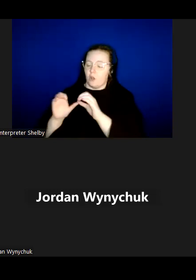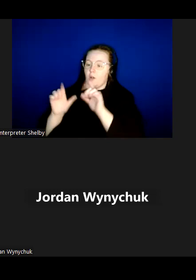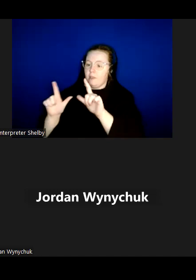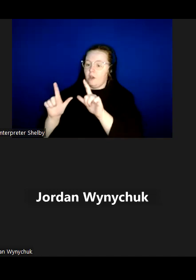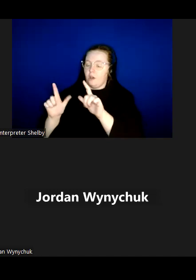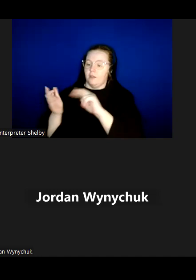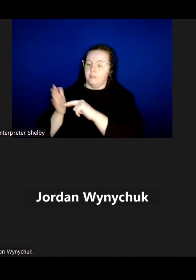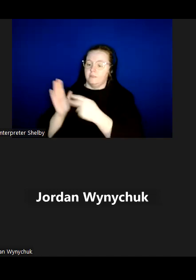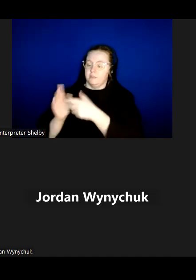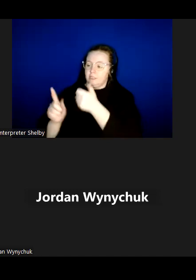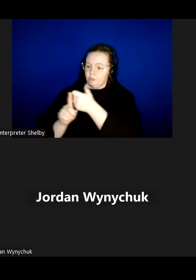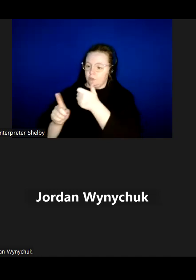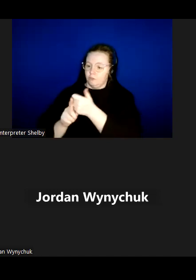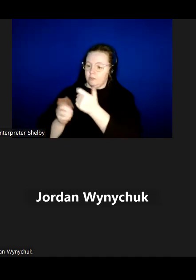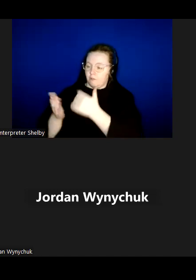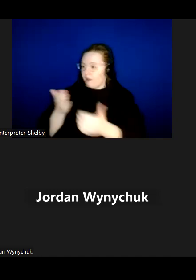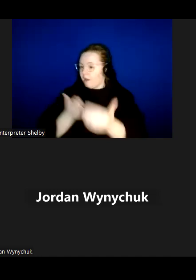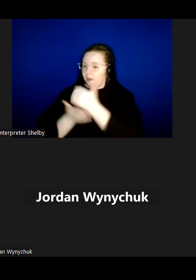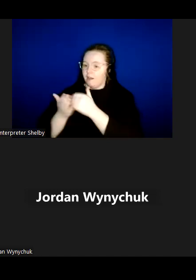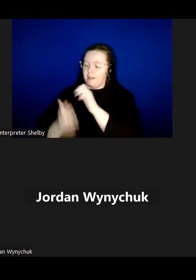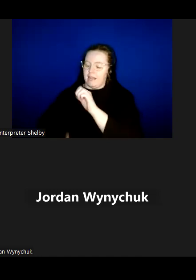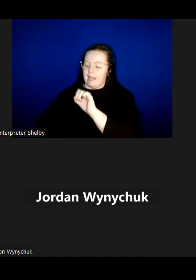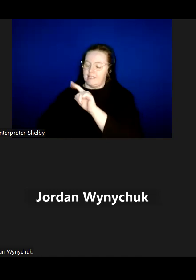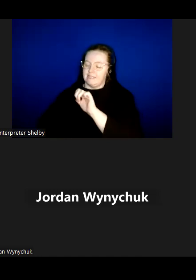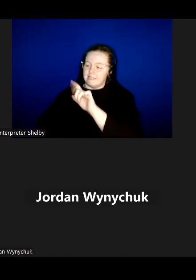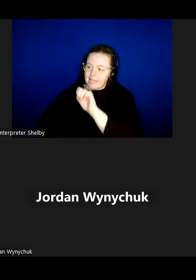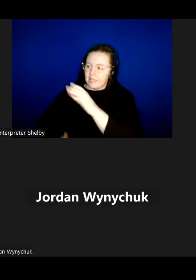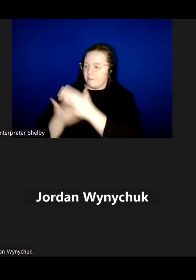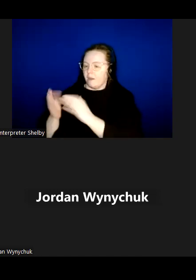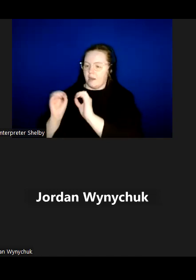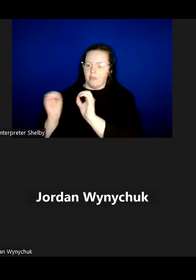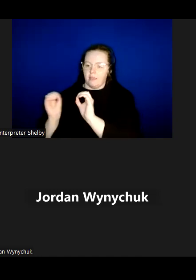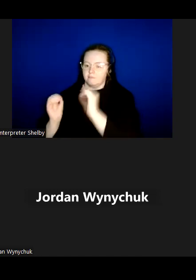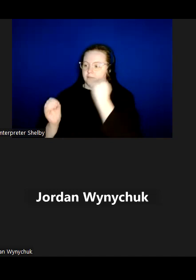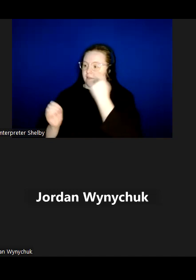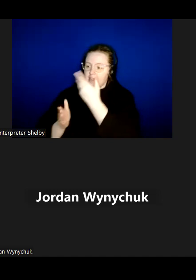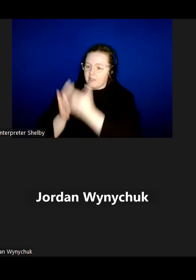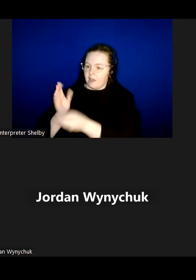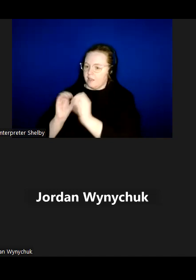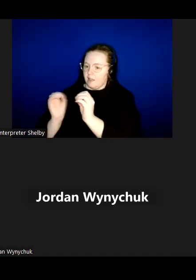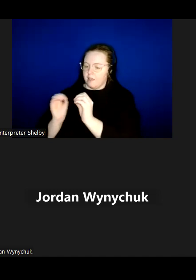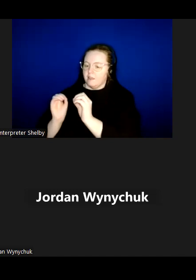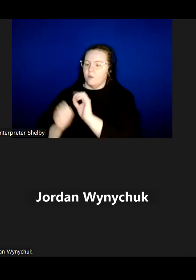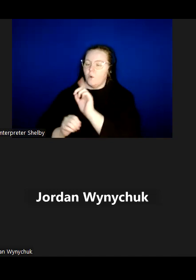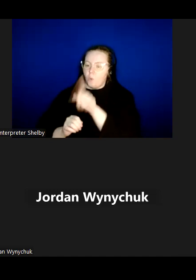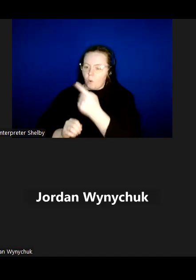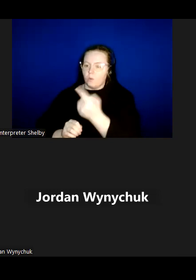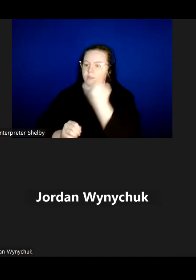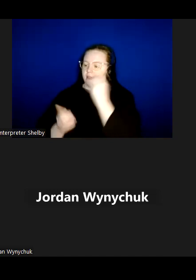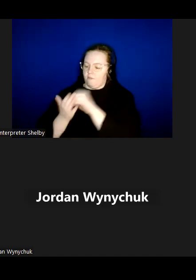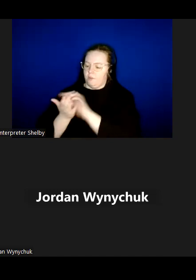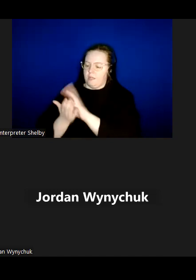entitled to any part of the estate if your common law partner dies, okay, unless it's specifically stated in the